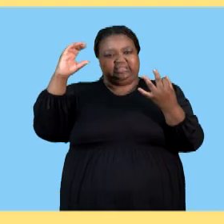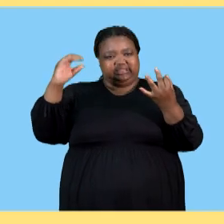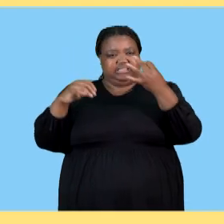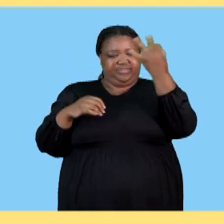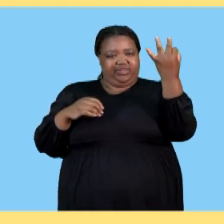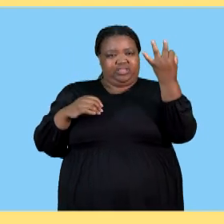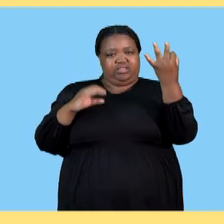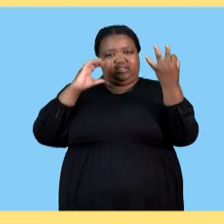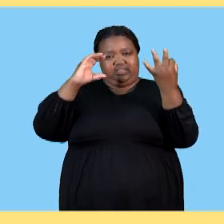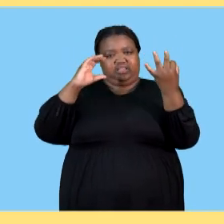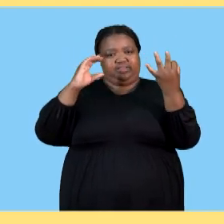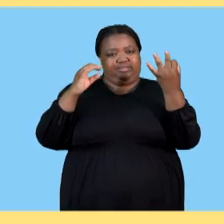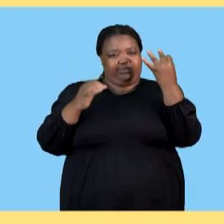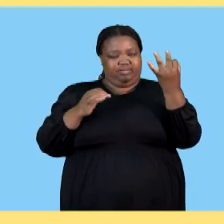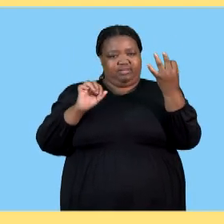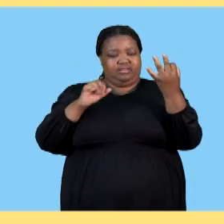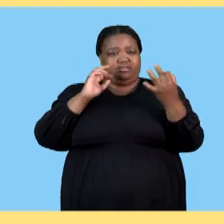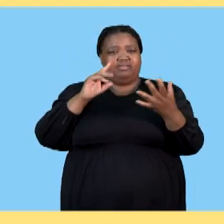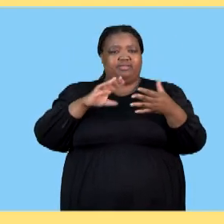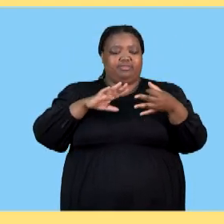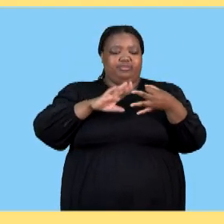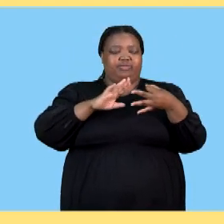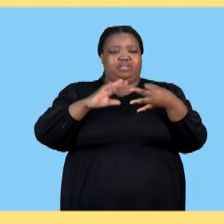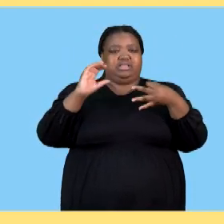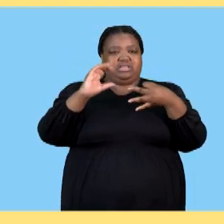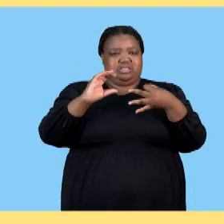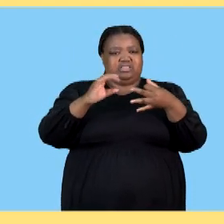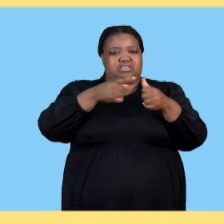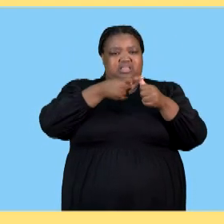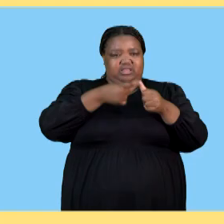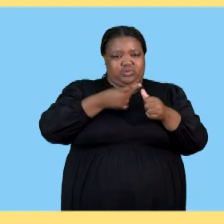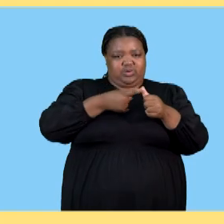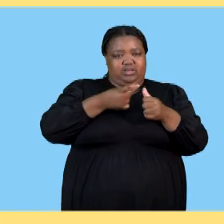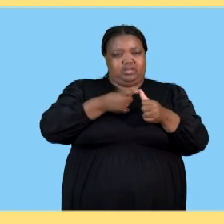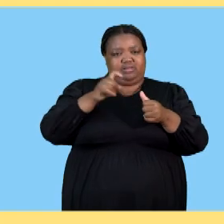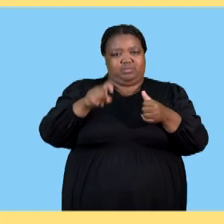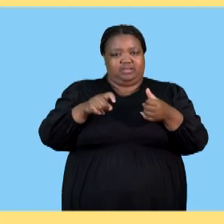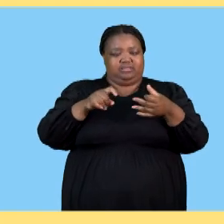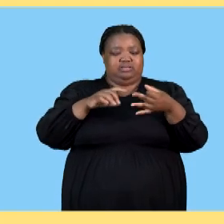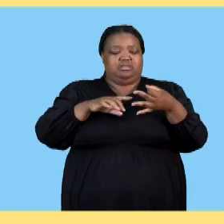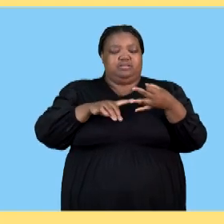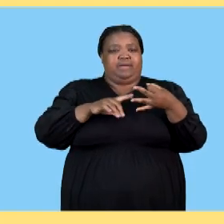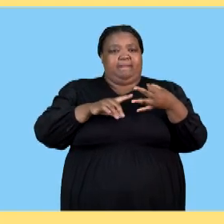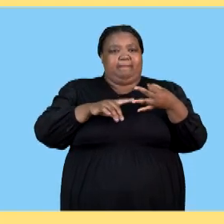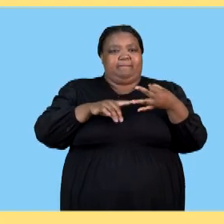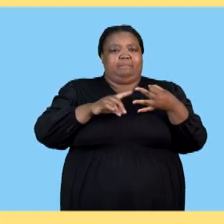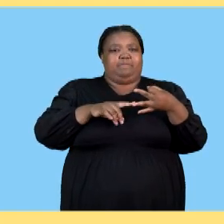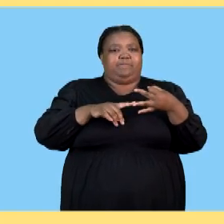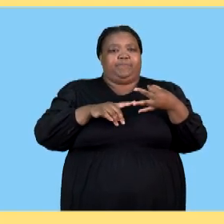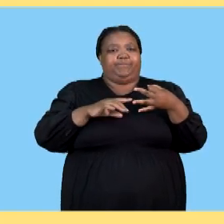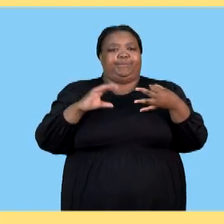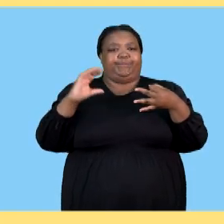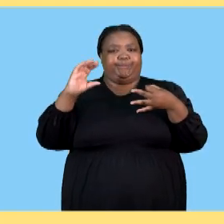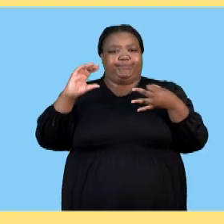C's. The first C is we must be able to calculate, and then we must